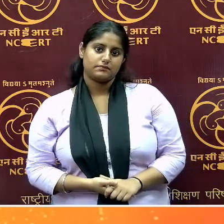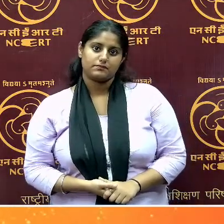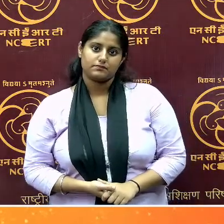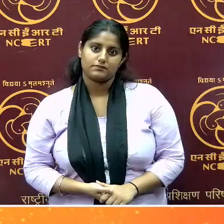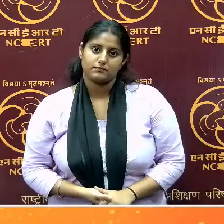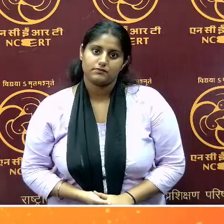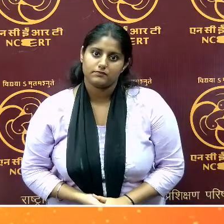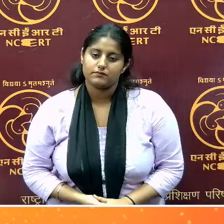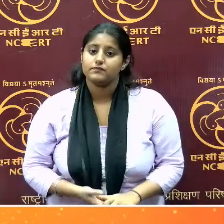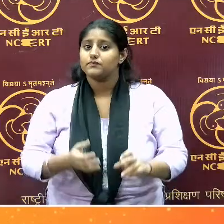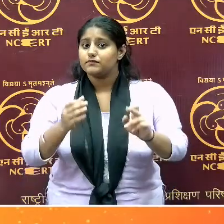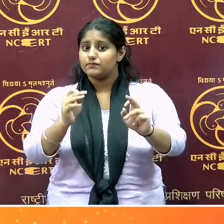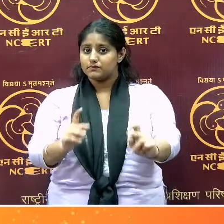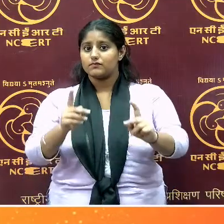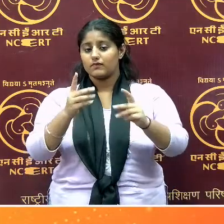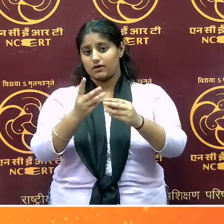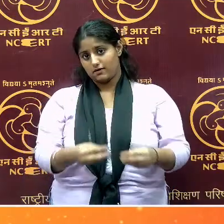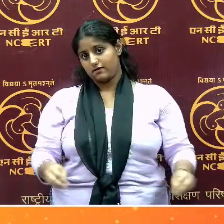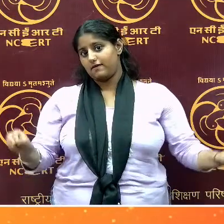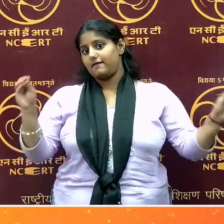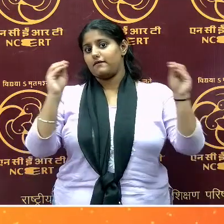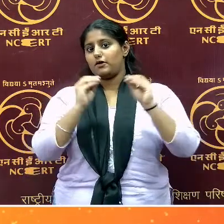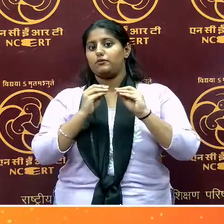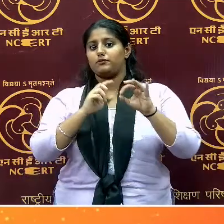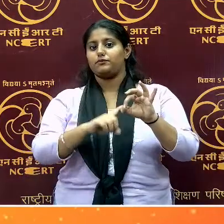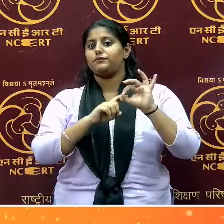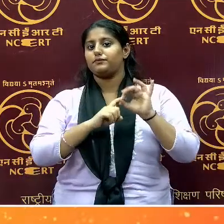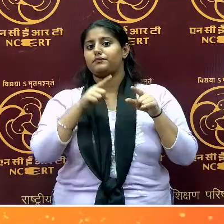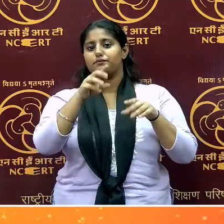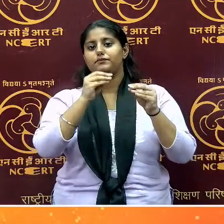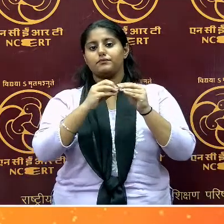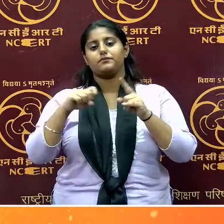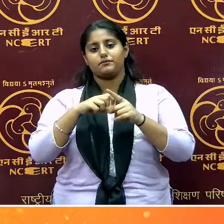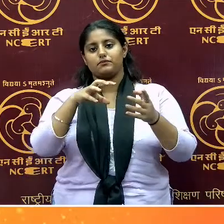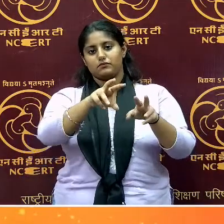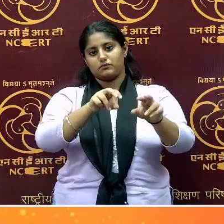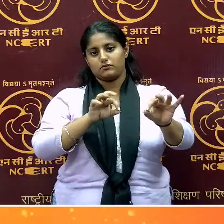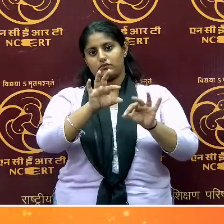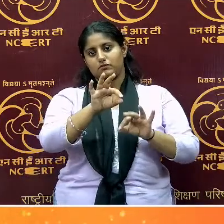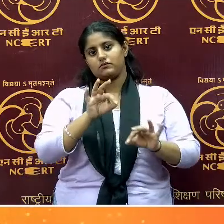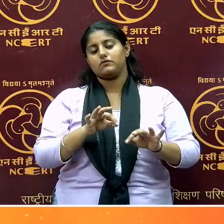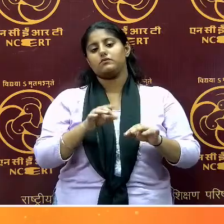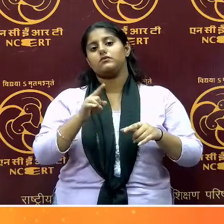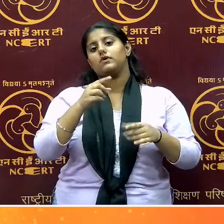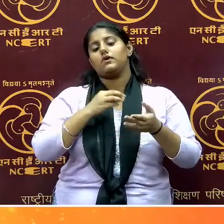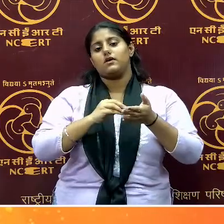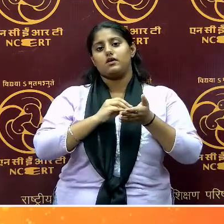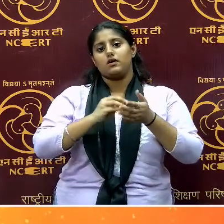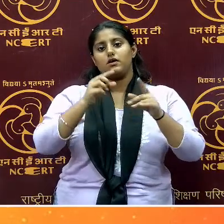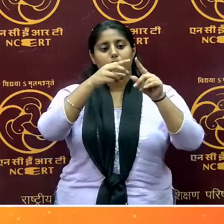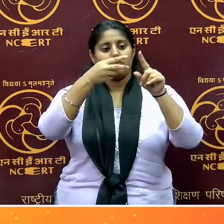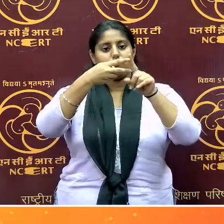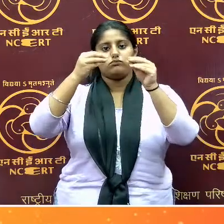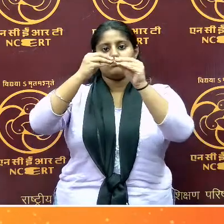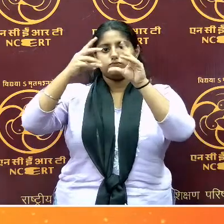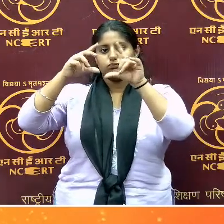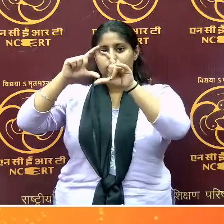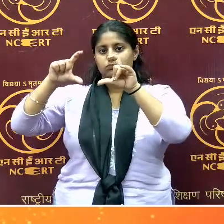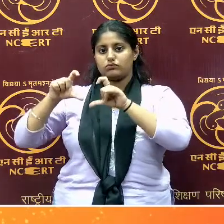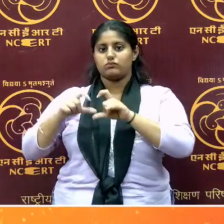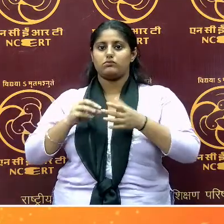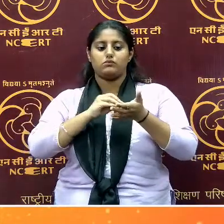food. Here comes another interesting question from your textbook. Fill in the boxes appropriately. We have the